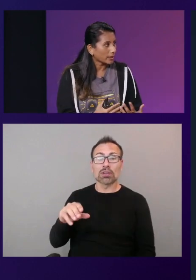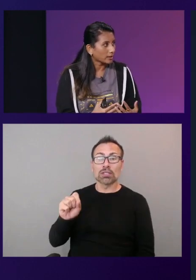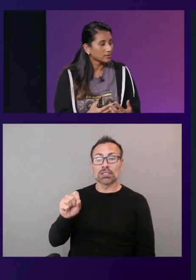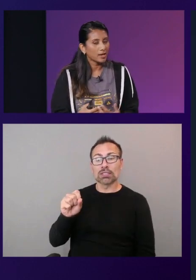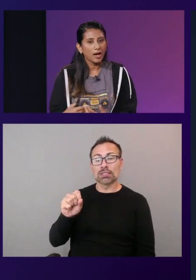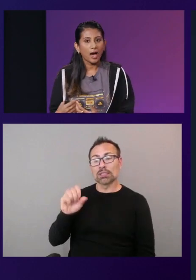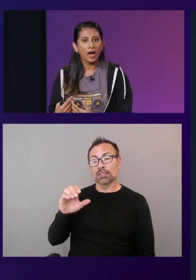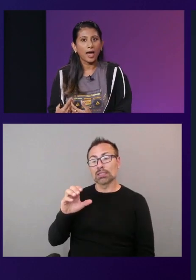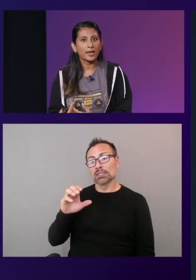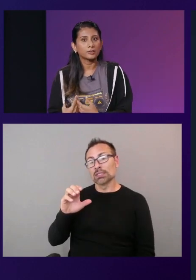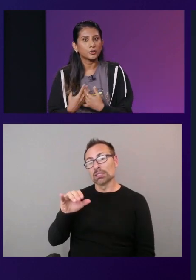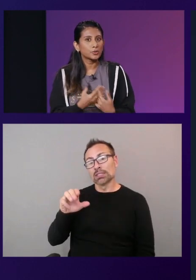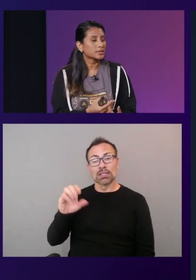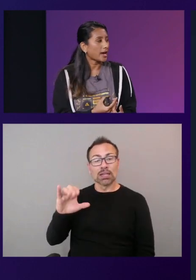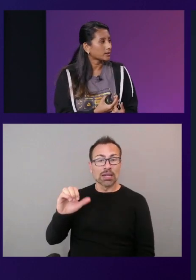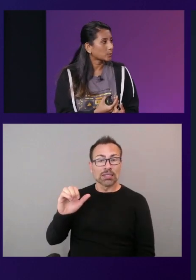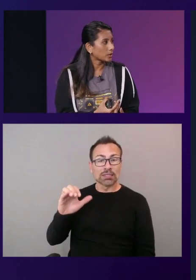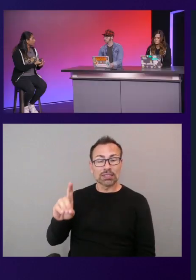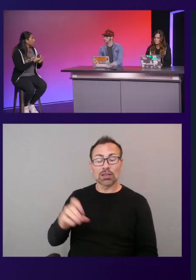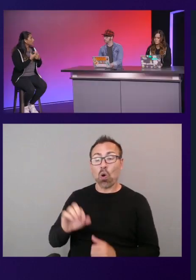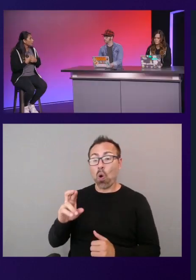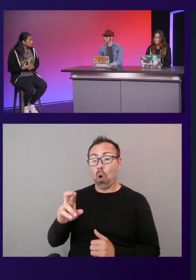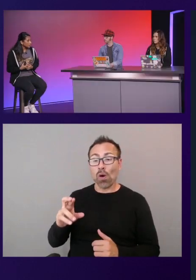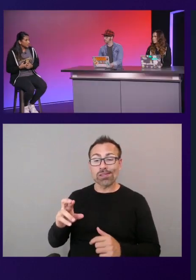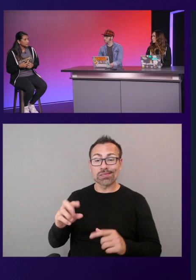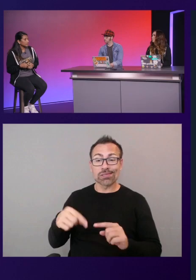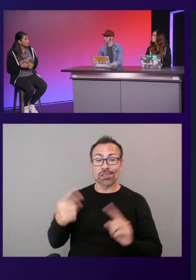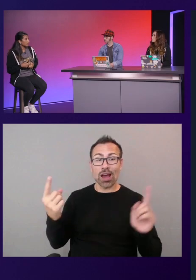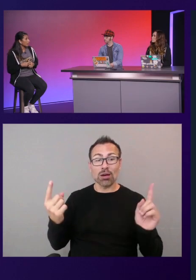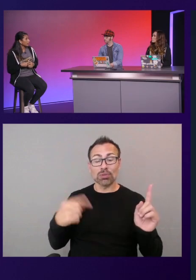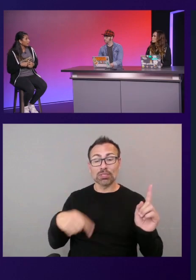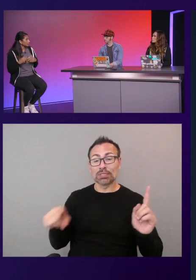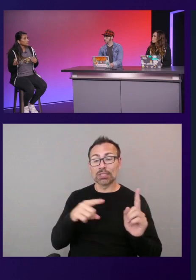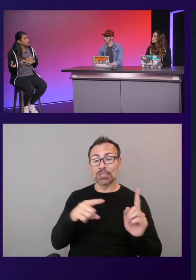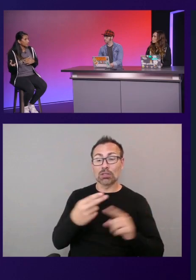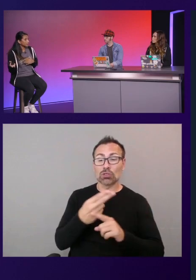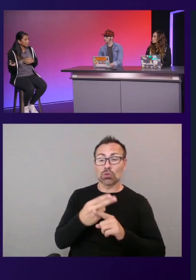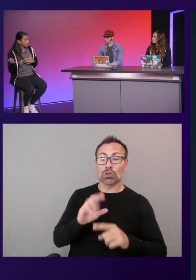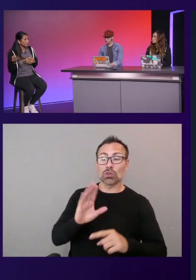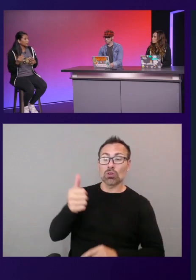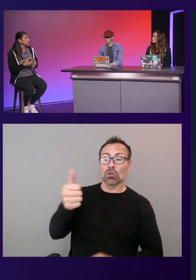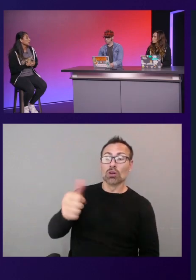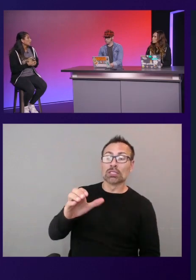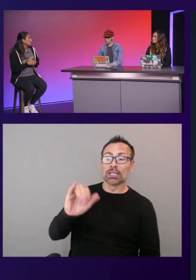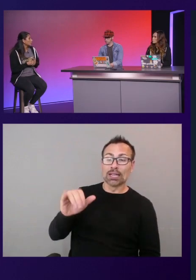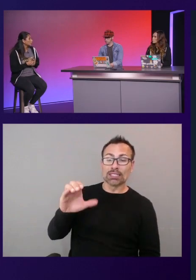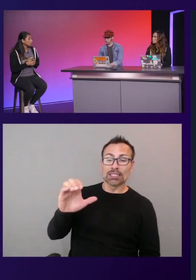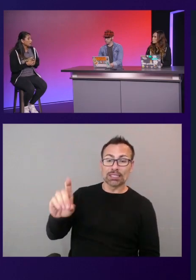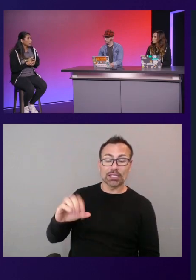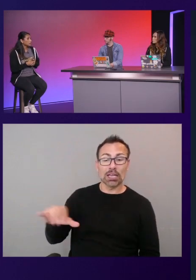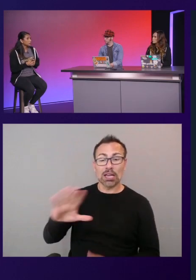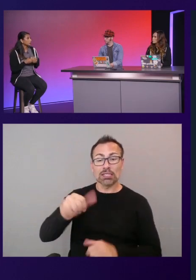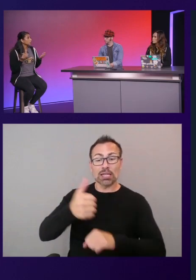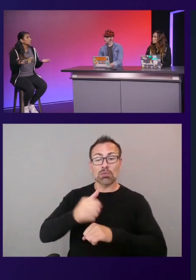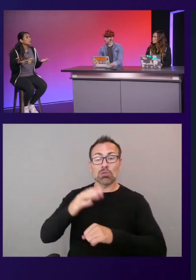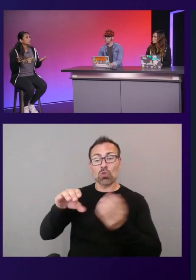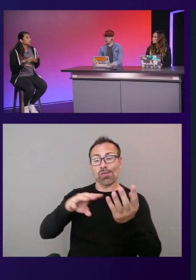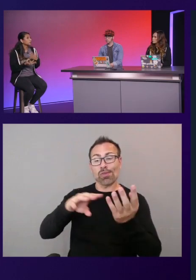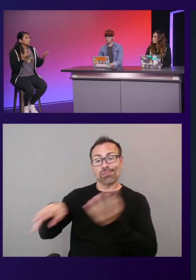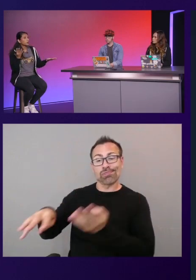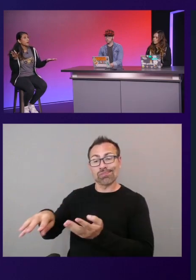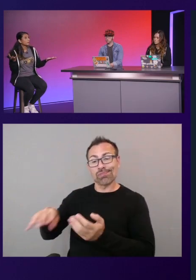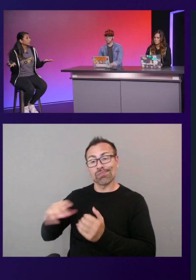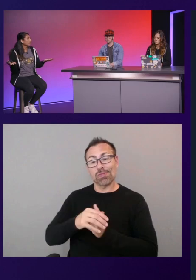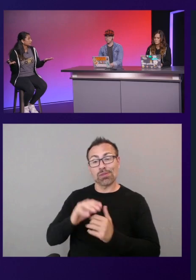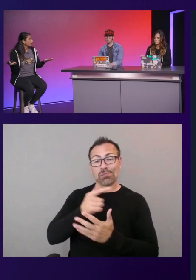Amplify backend and use that with your own CI/CD, custom-built CI/CD pipeline, which you can use all the